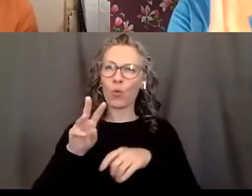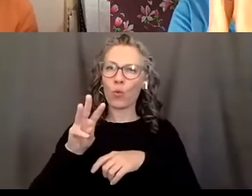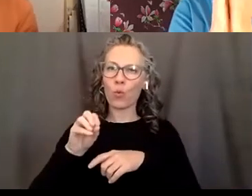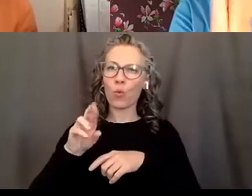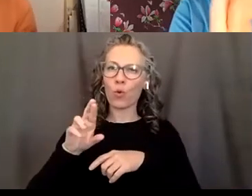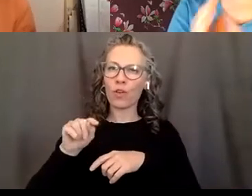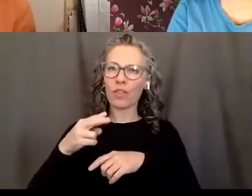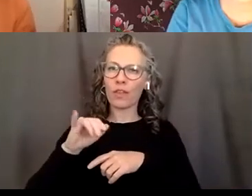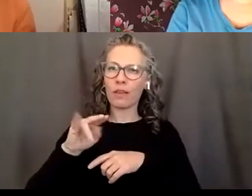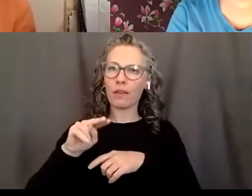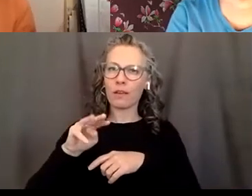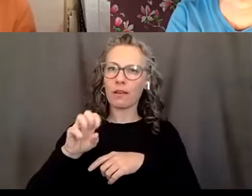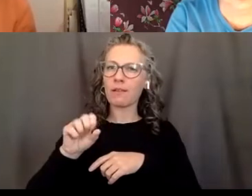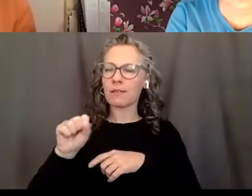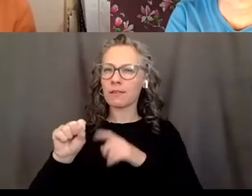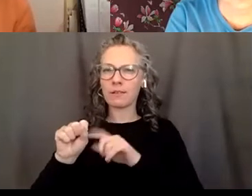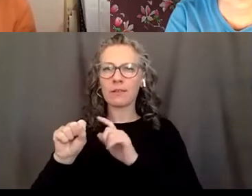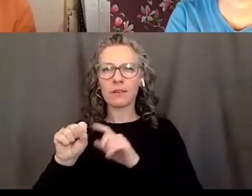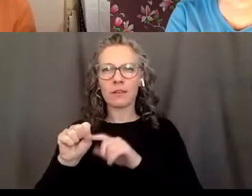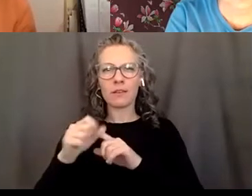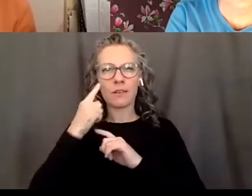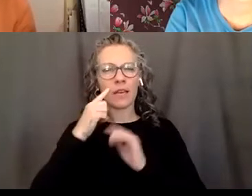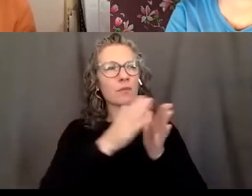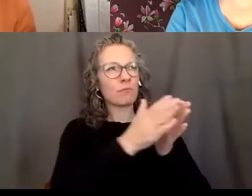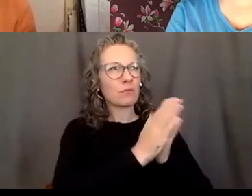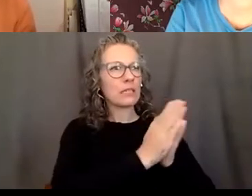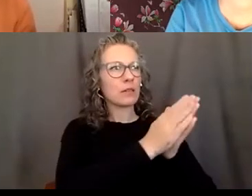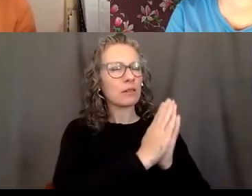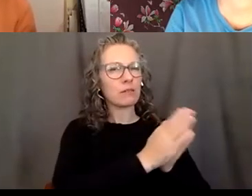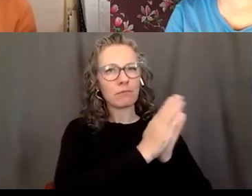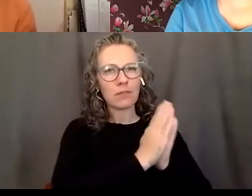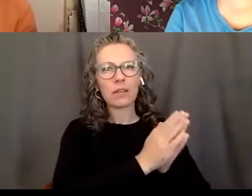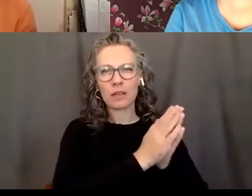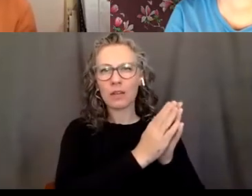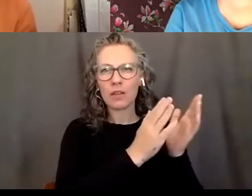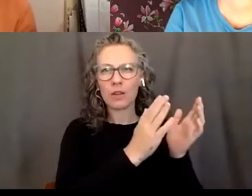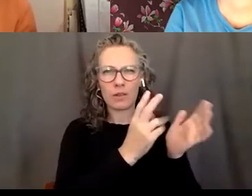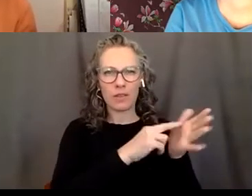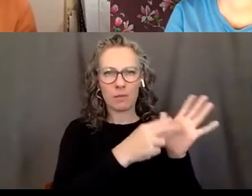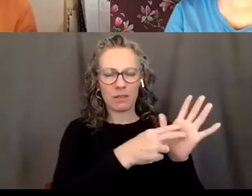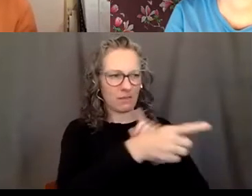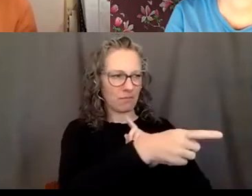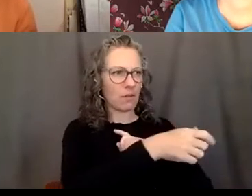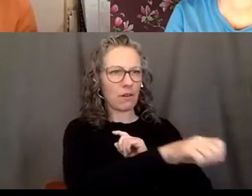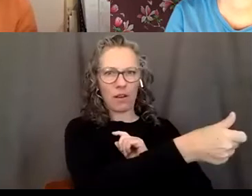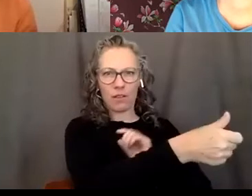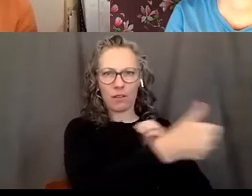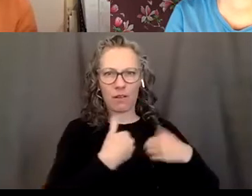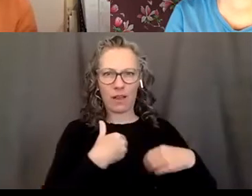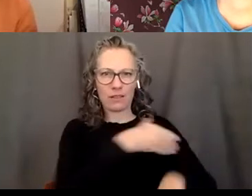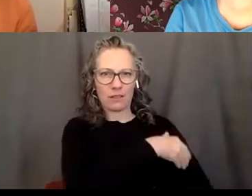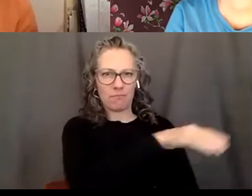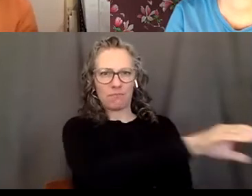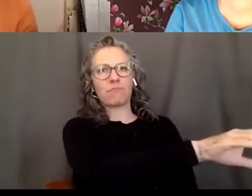If we say a prayer where we're outsourcing that all of the capacity is with the other, it has us less able